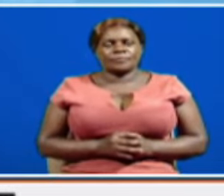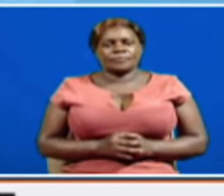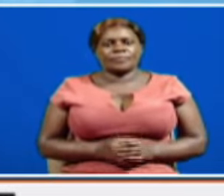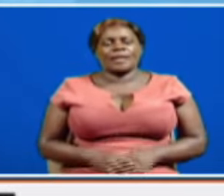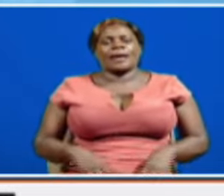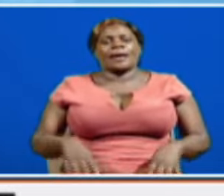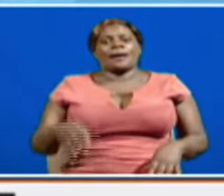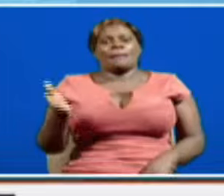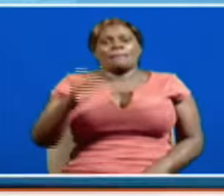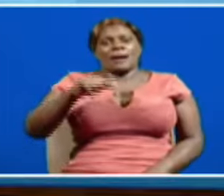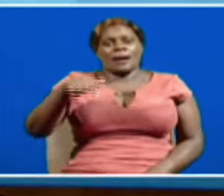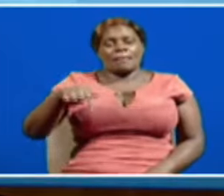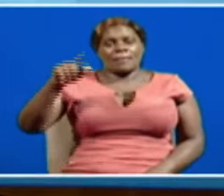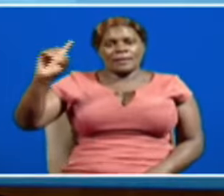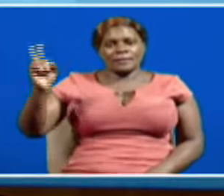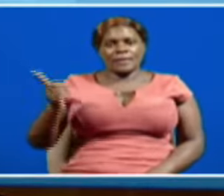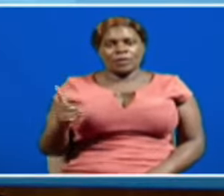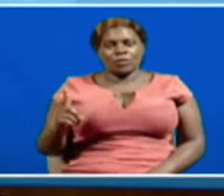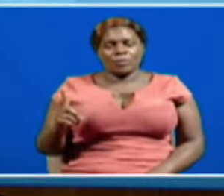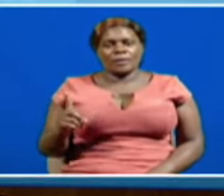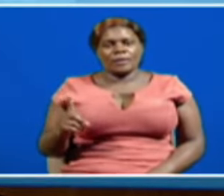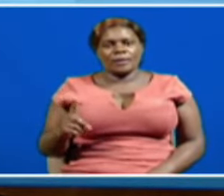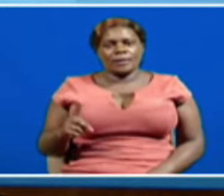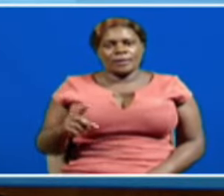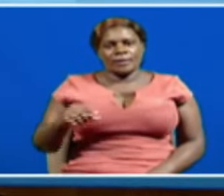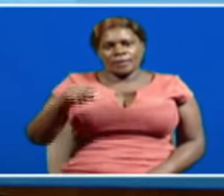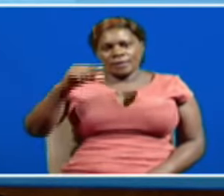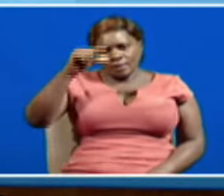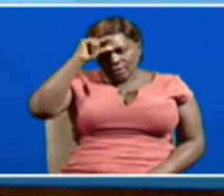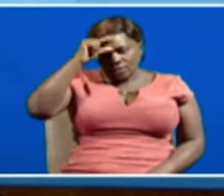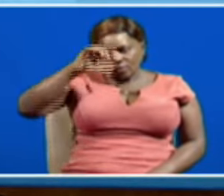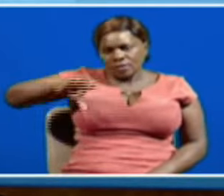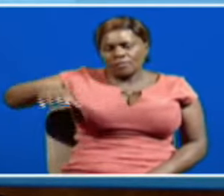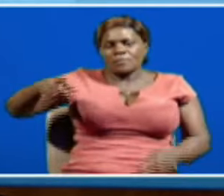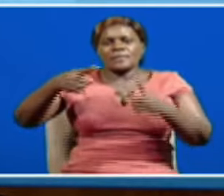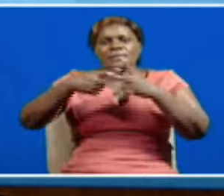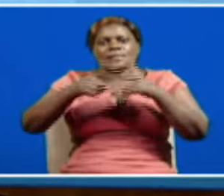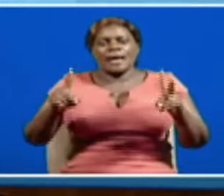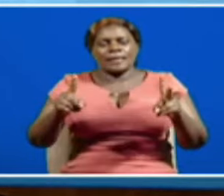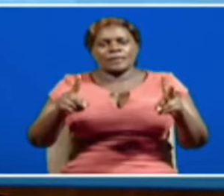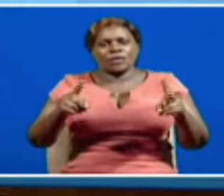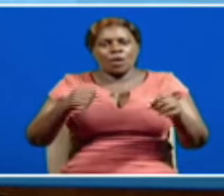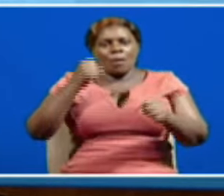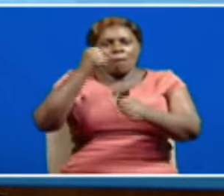Meanwhile, back here in the capital, the Nairobi County government has today begun a crackdown on illegal LPG.